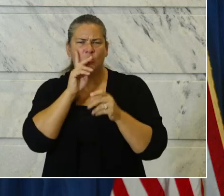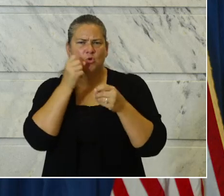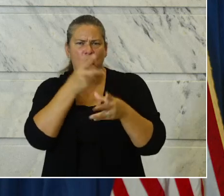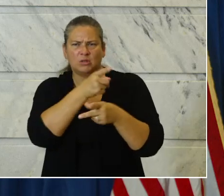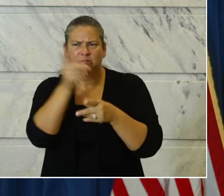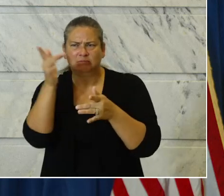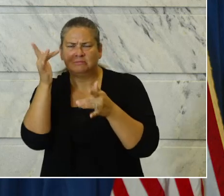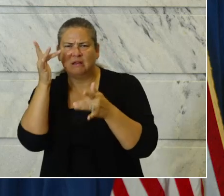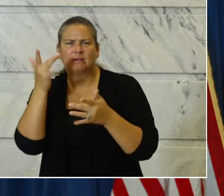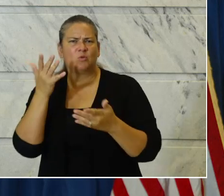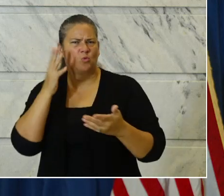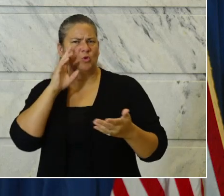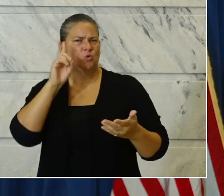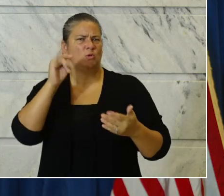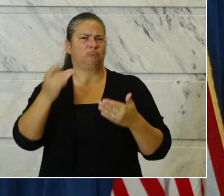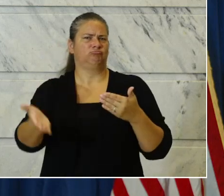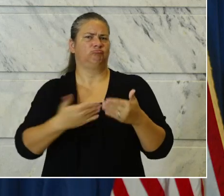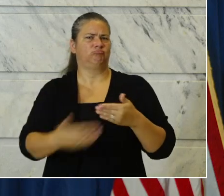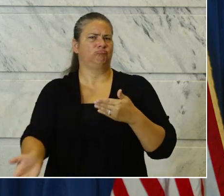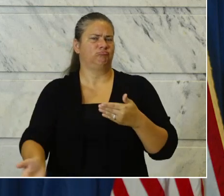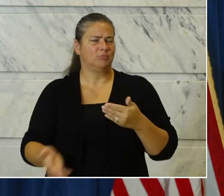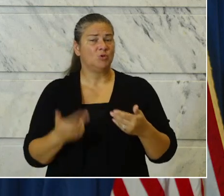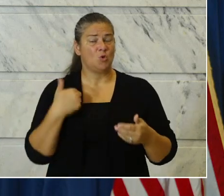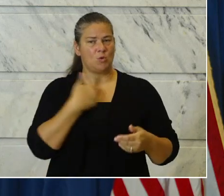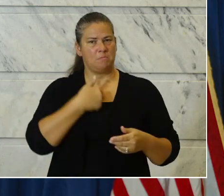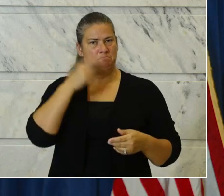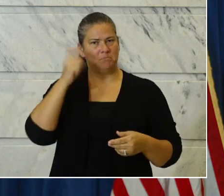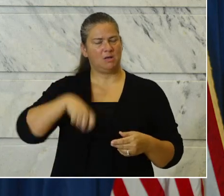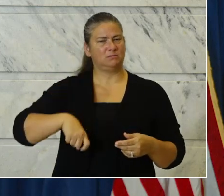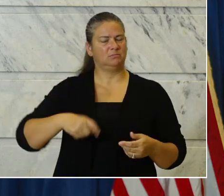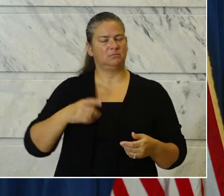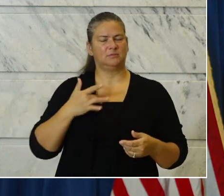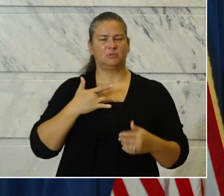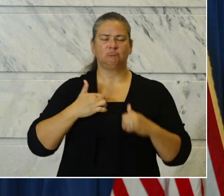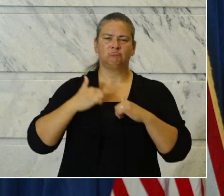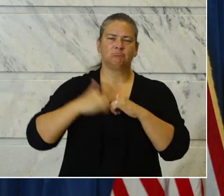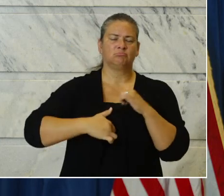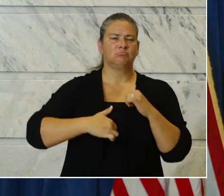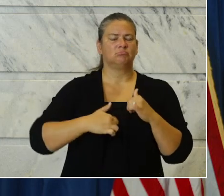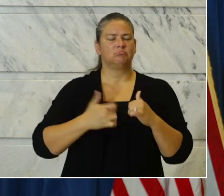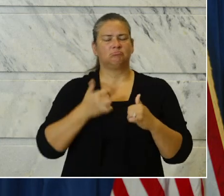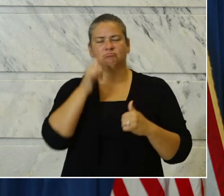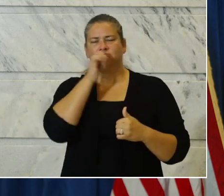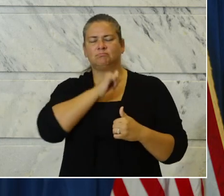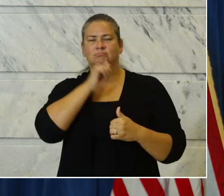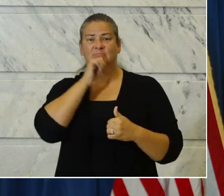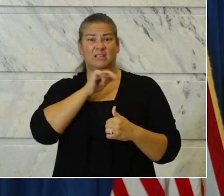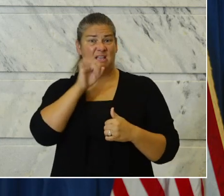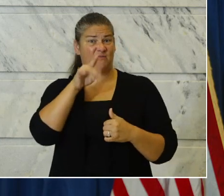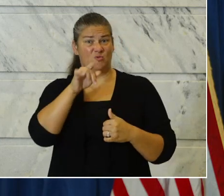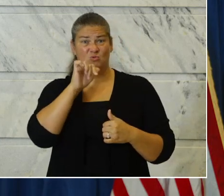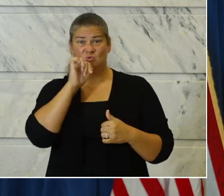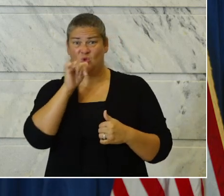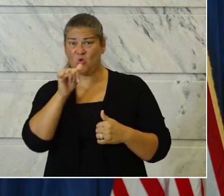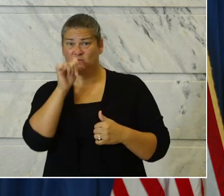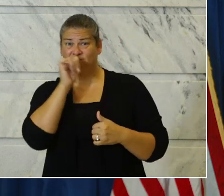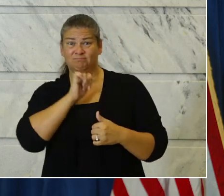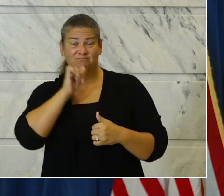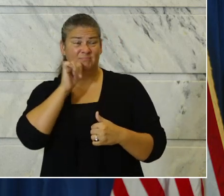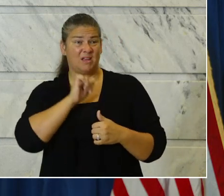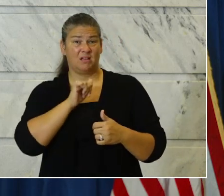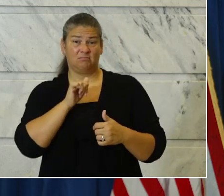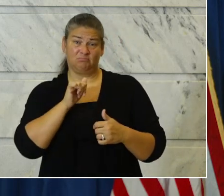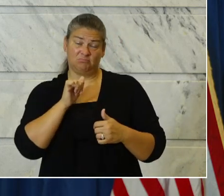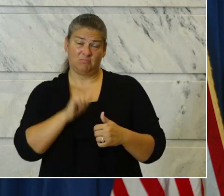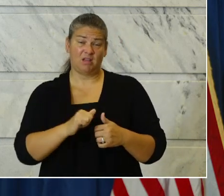and so it's up to us to be strong enough, to be resilient enough, and the repercussions, if we don't, they might not happen to us, but